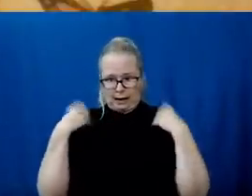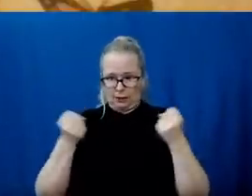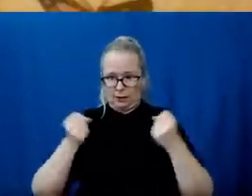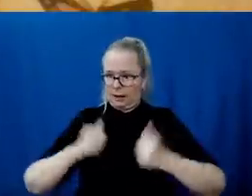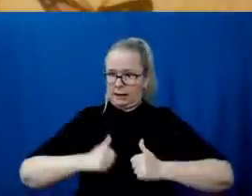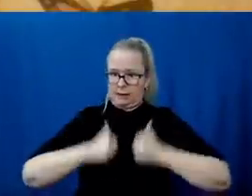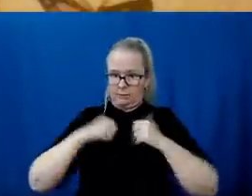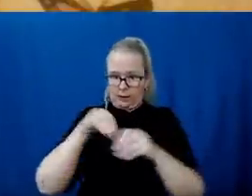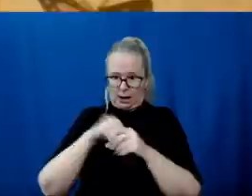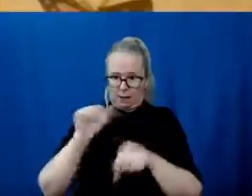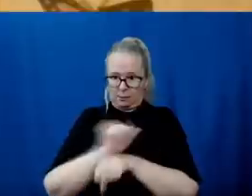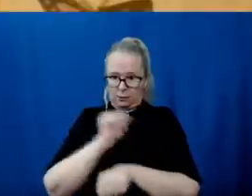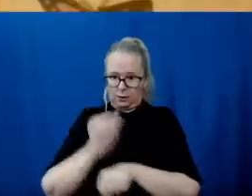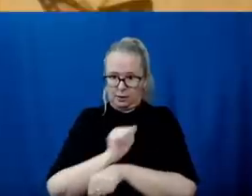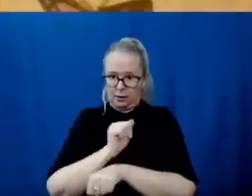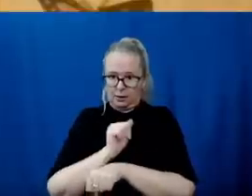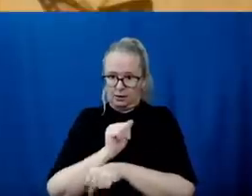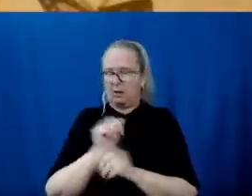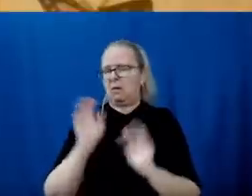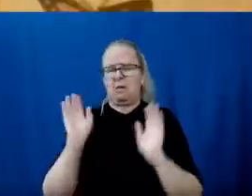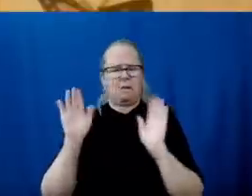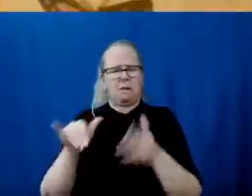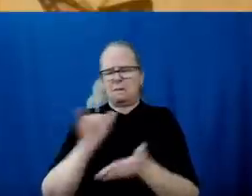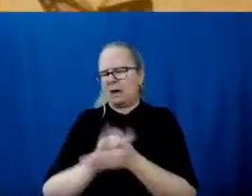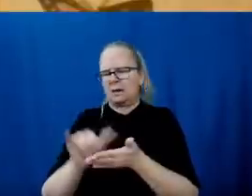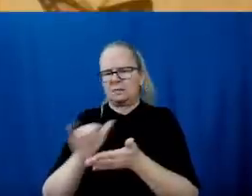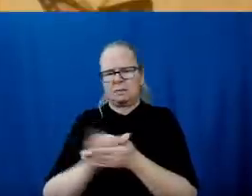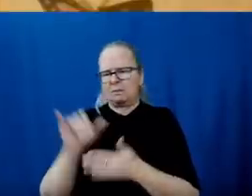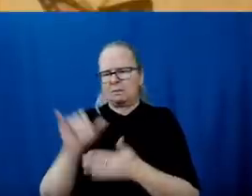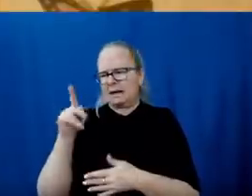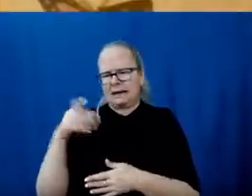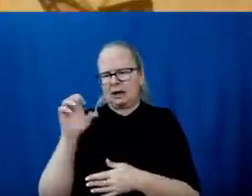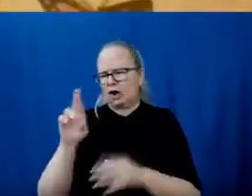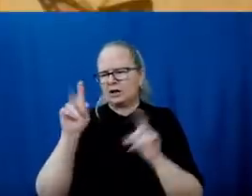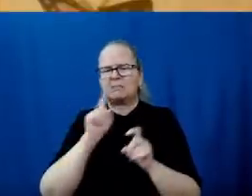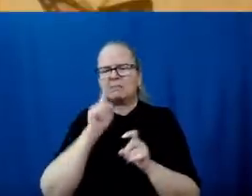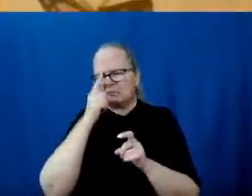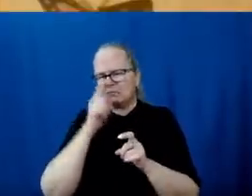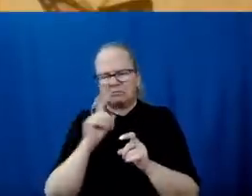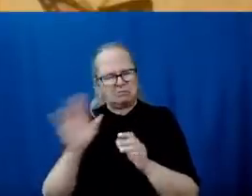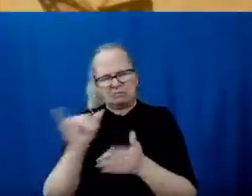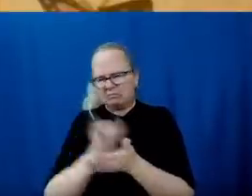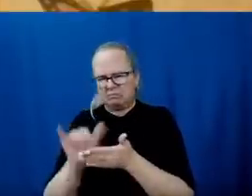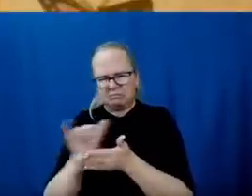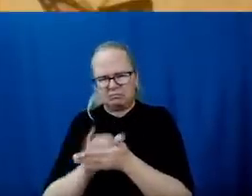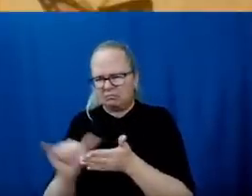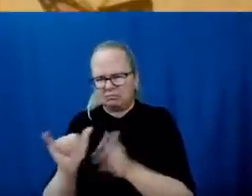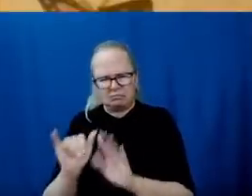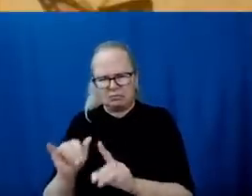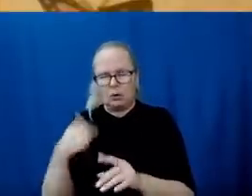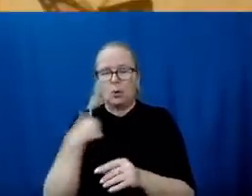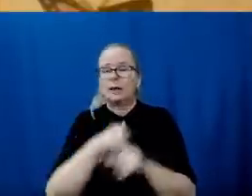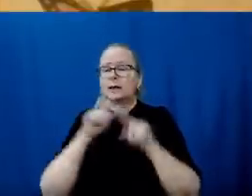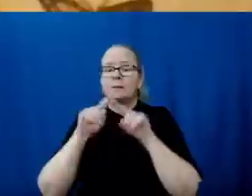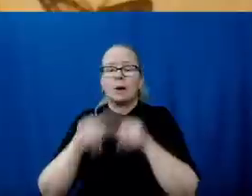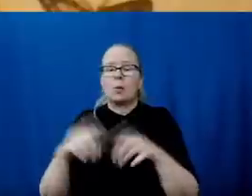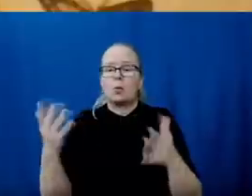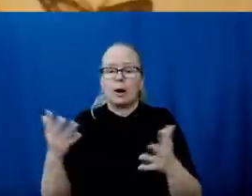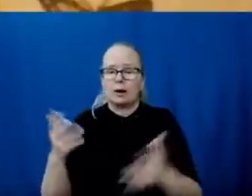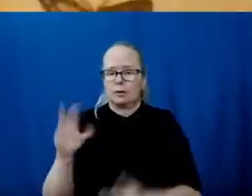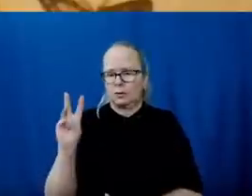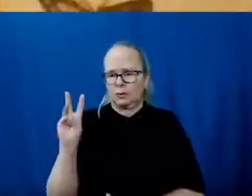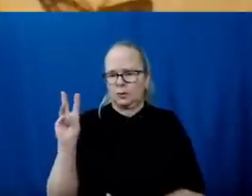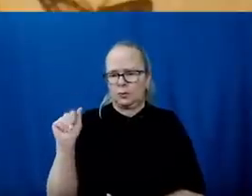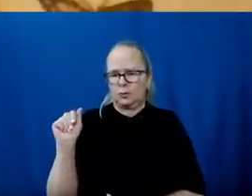you're a healthy Albertan. So we're relying on wastewater testing to give us a view of what's happening on the